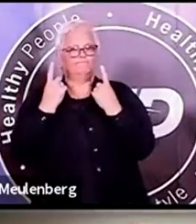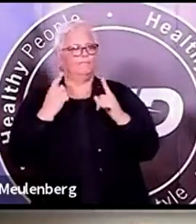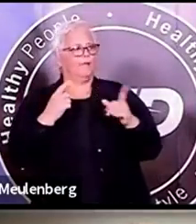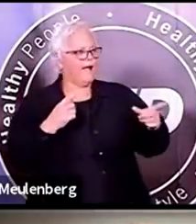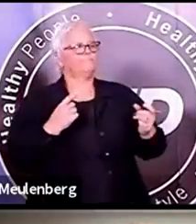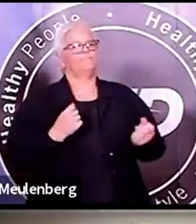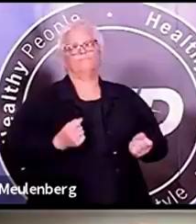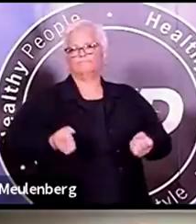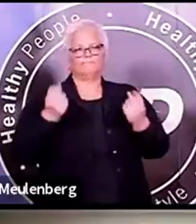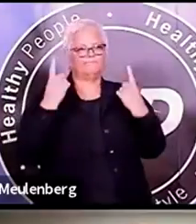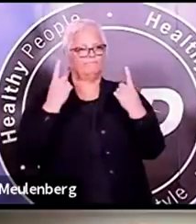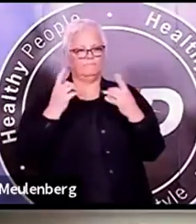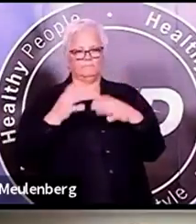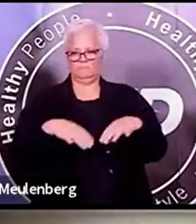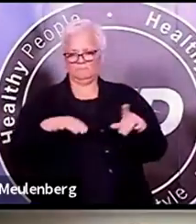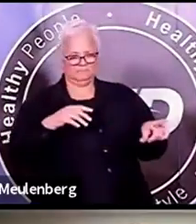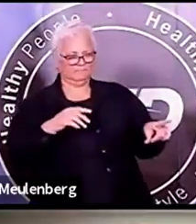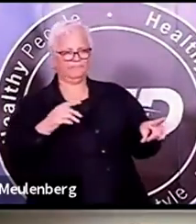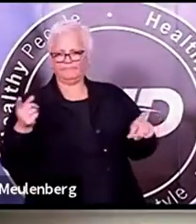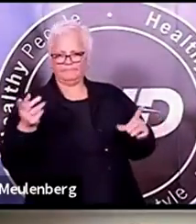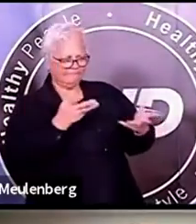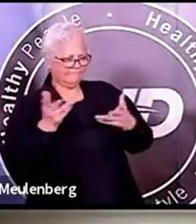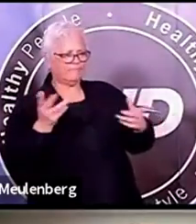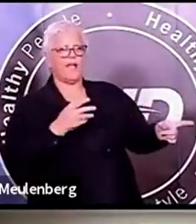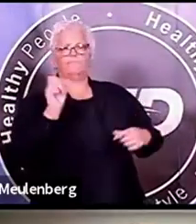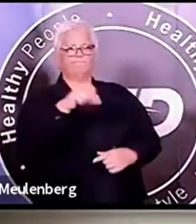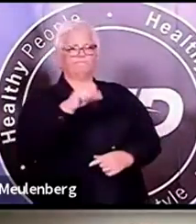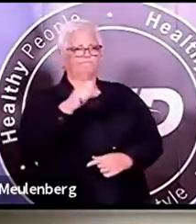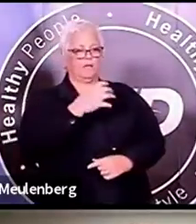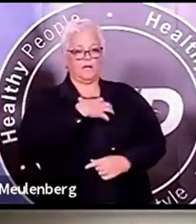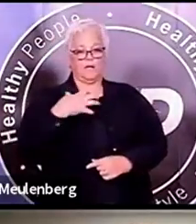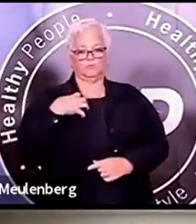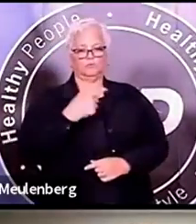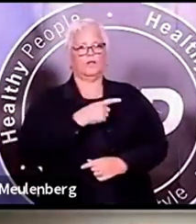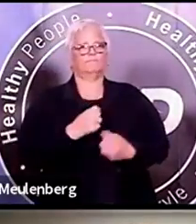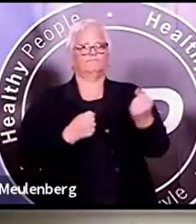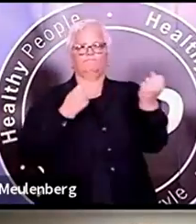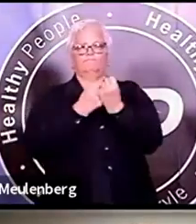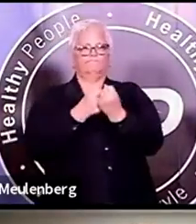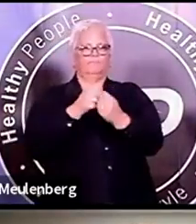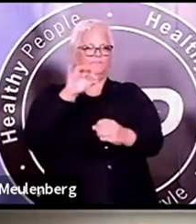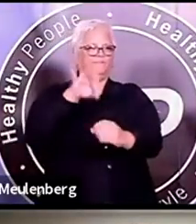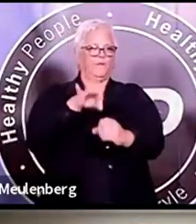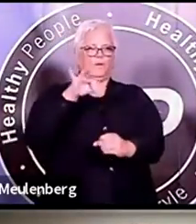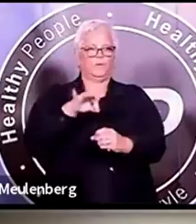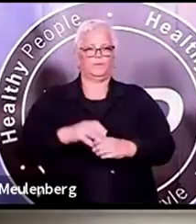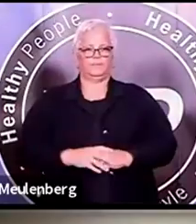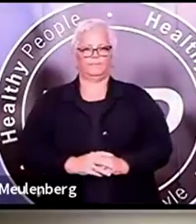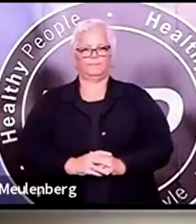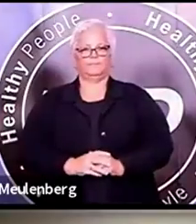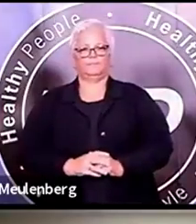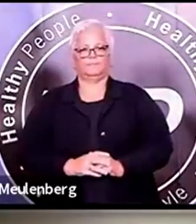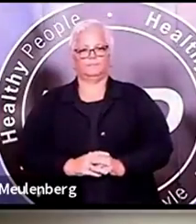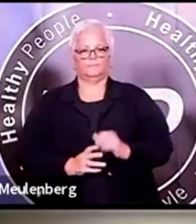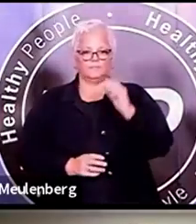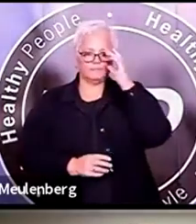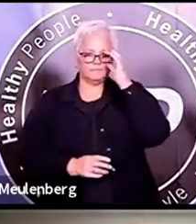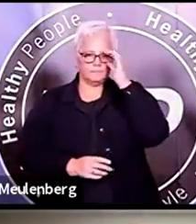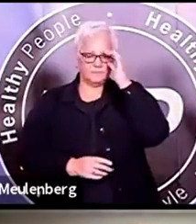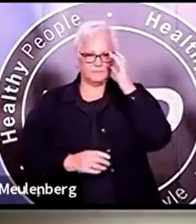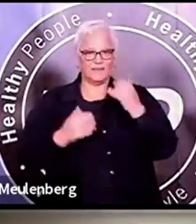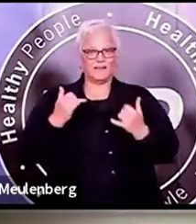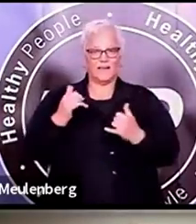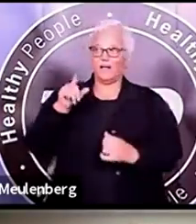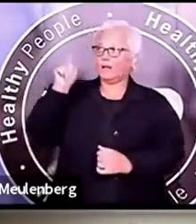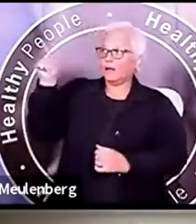like Jinks, Claremore, Sand Springs, Muskogee, who have taken the time and